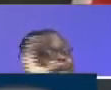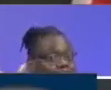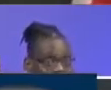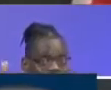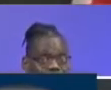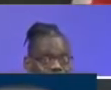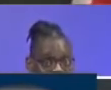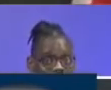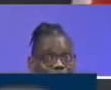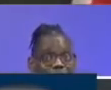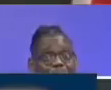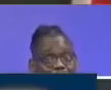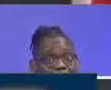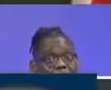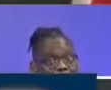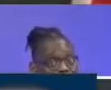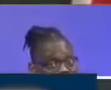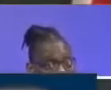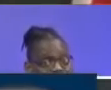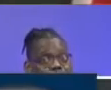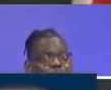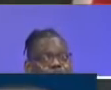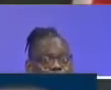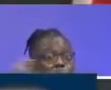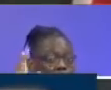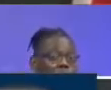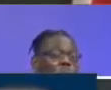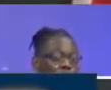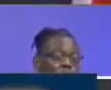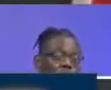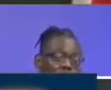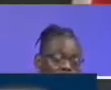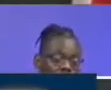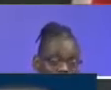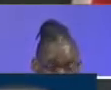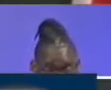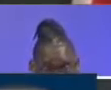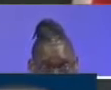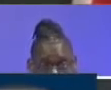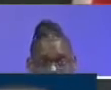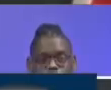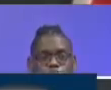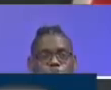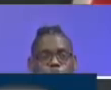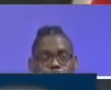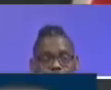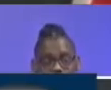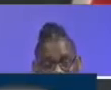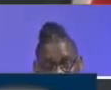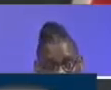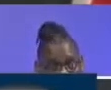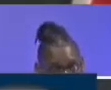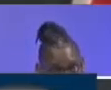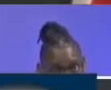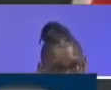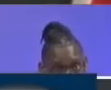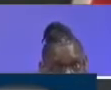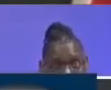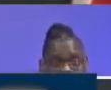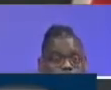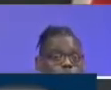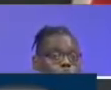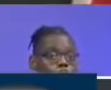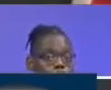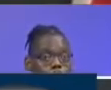worst position in the pandemic at the height of the Christmas season of the second year. What a